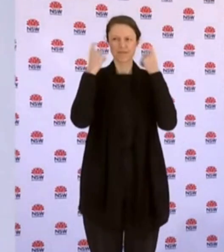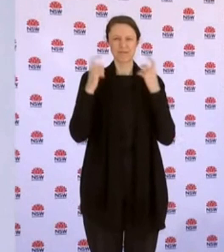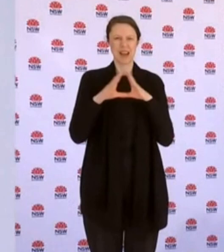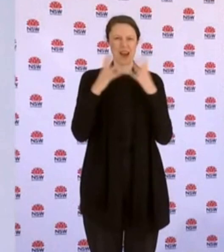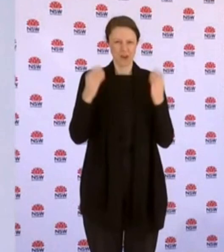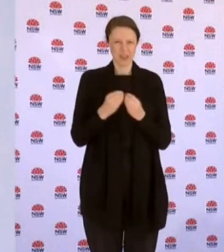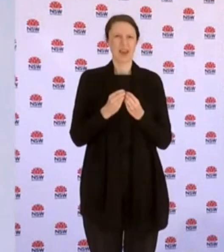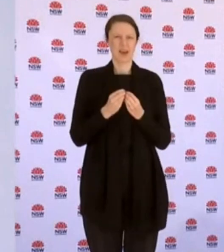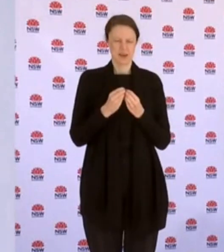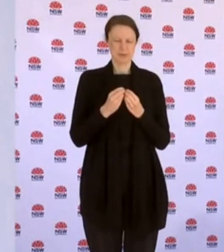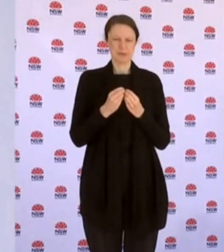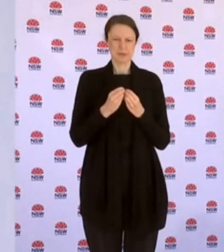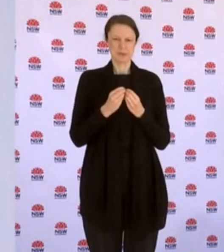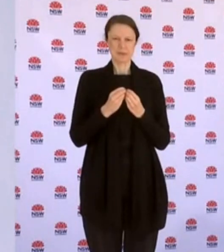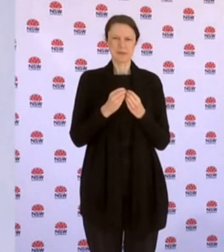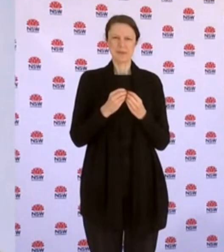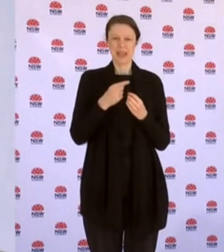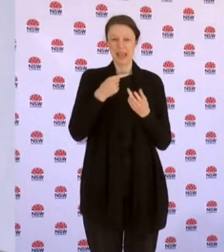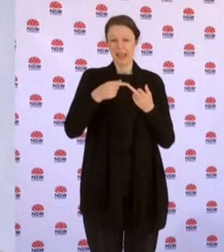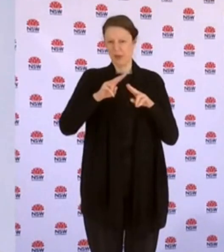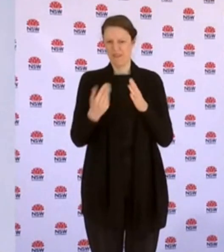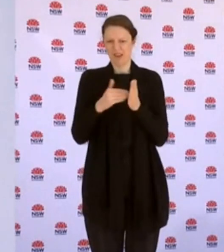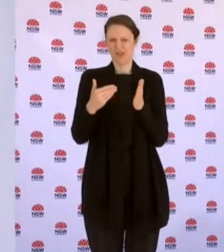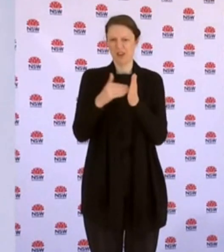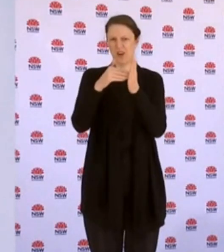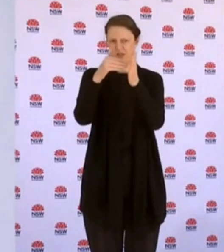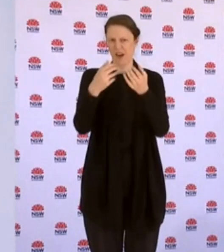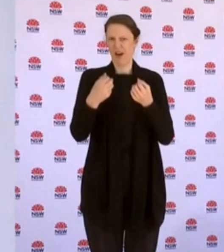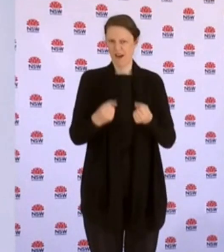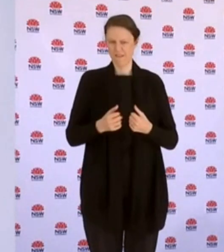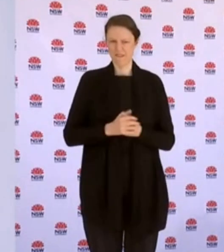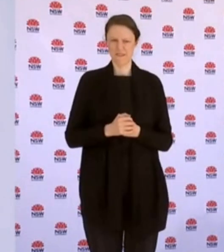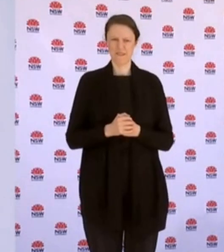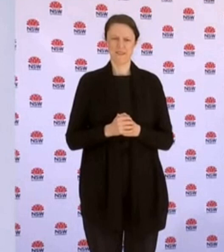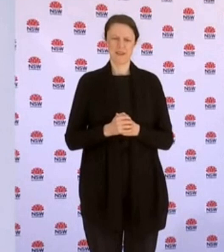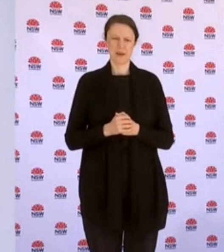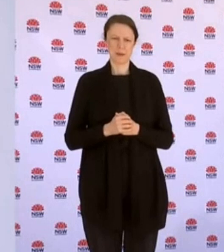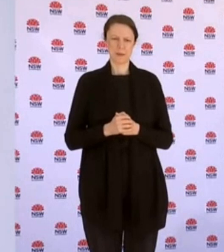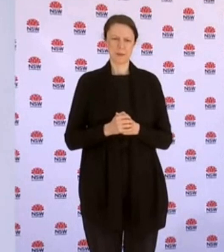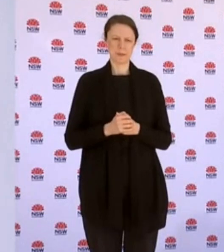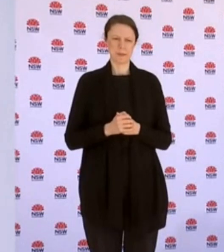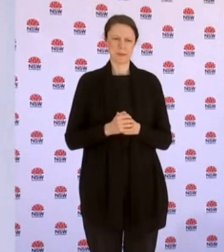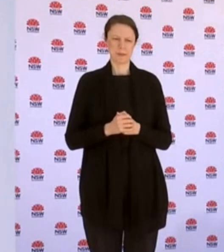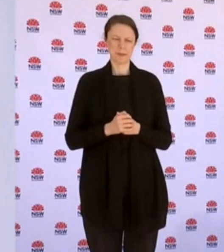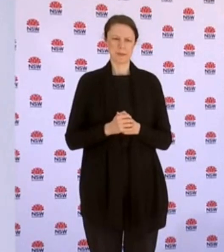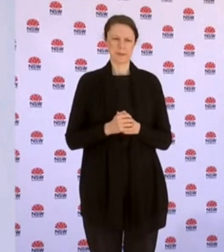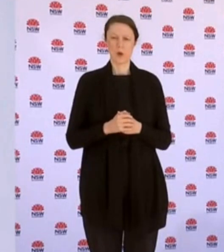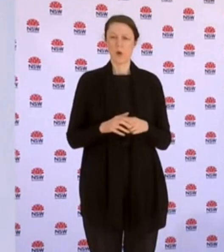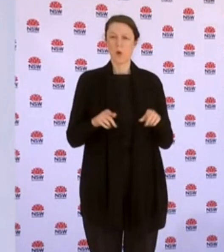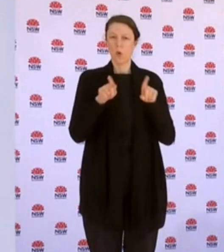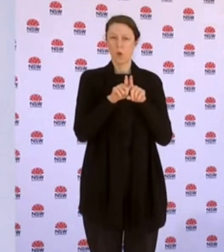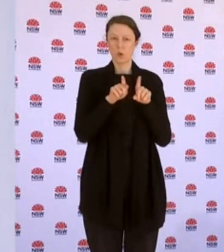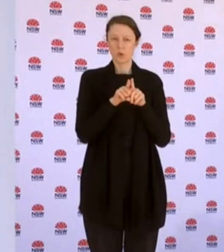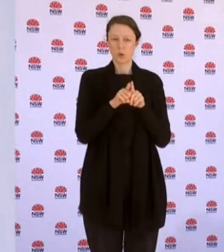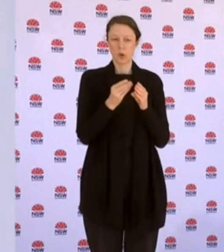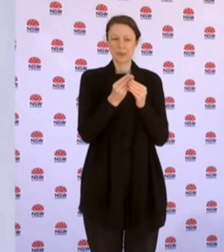to extend those settings, that will be contemplated. Also, it's important that we know that a lot of the people have acquired their infection